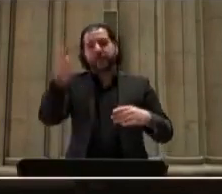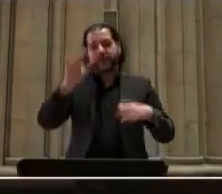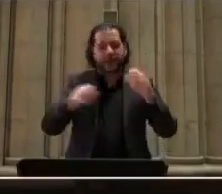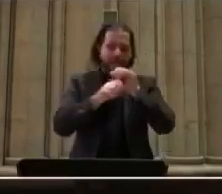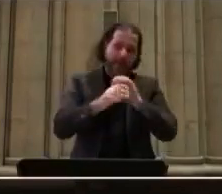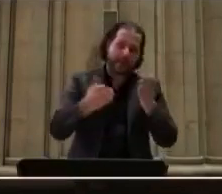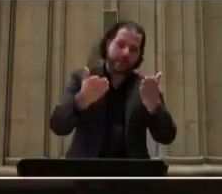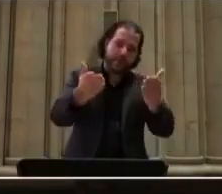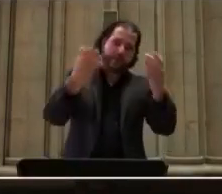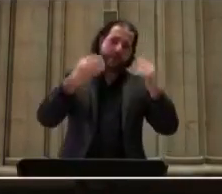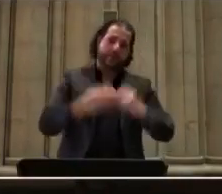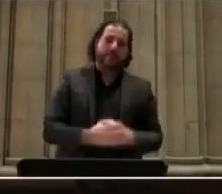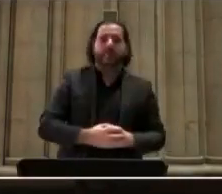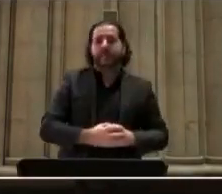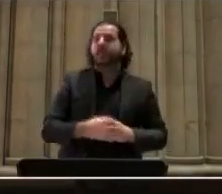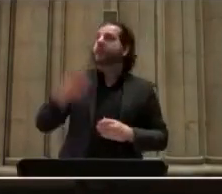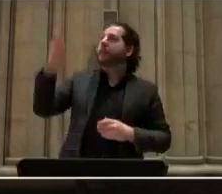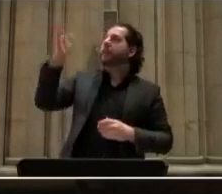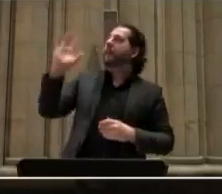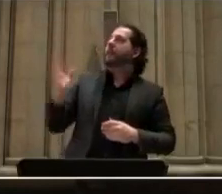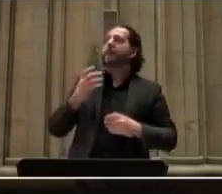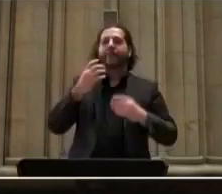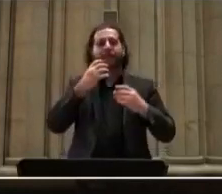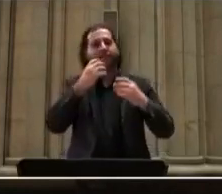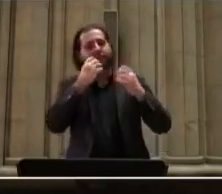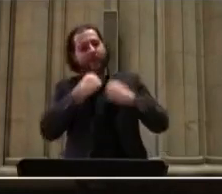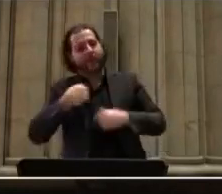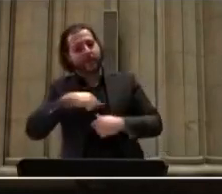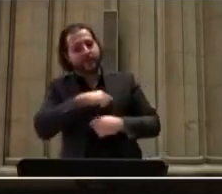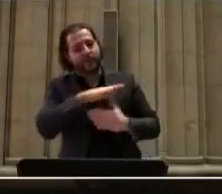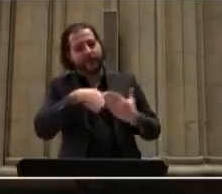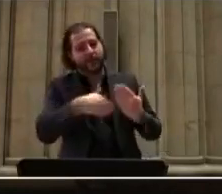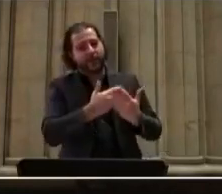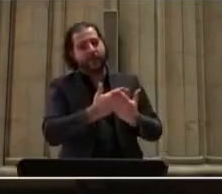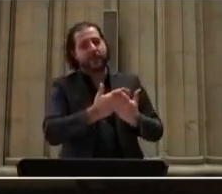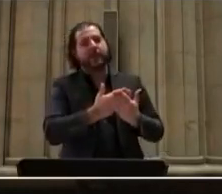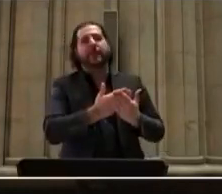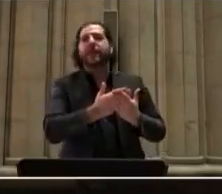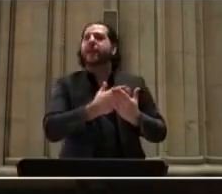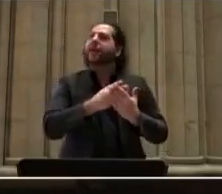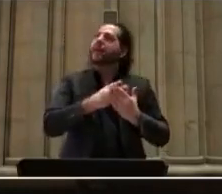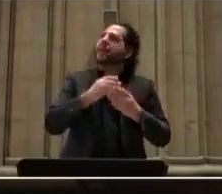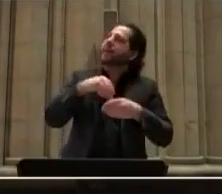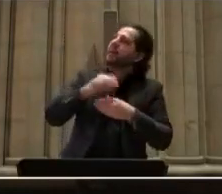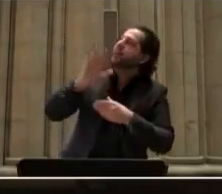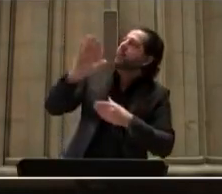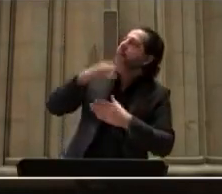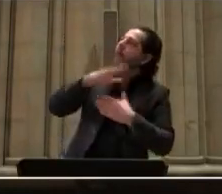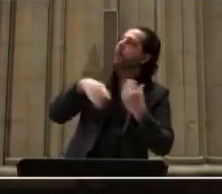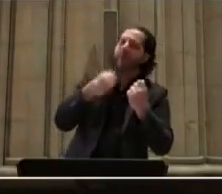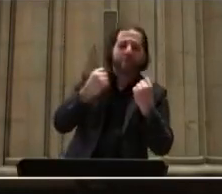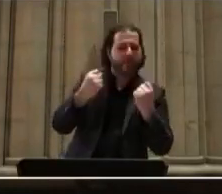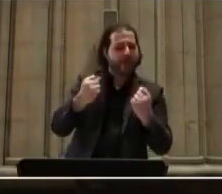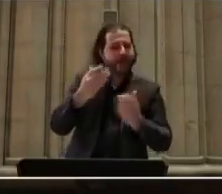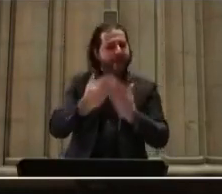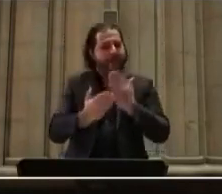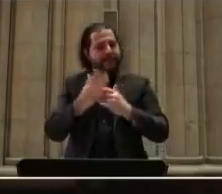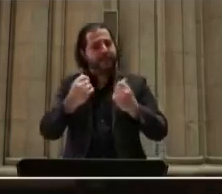you. And may God hold us all in those almighty hands of